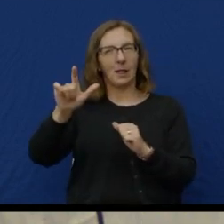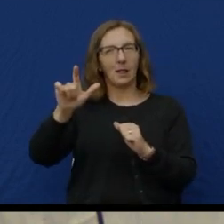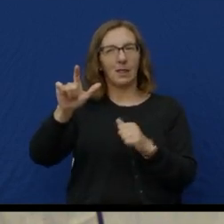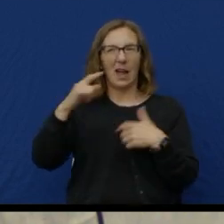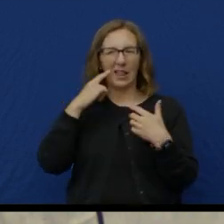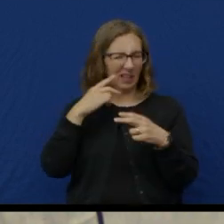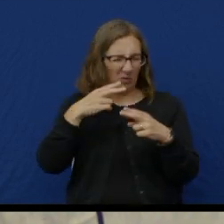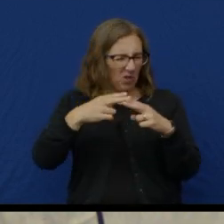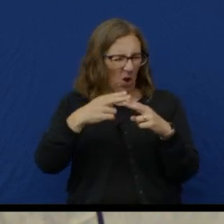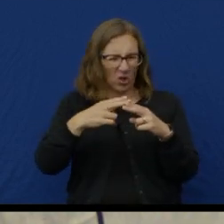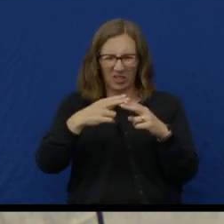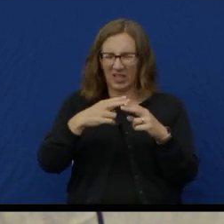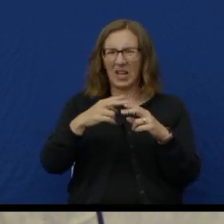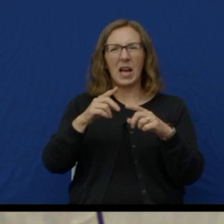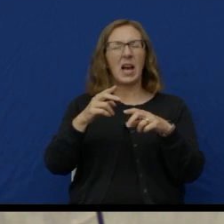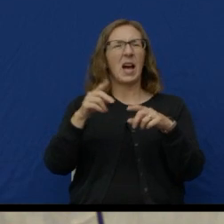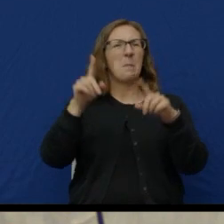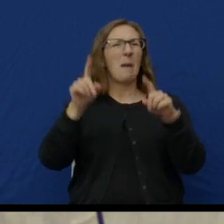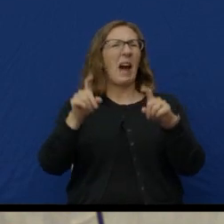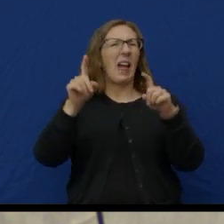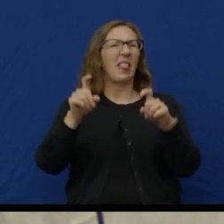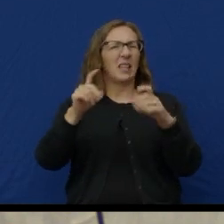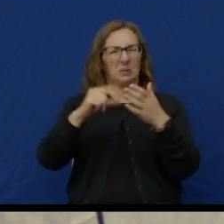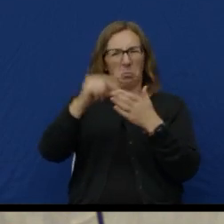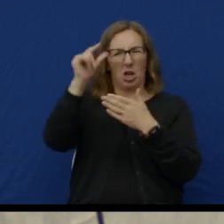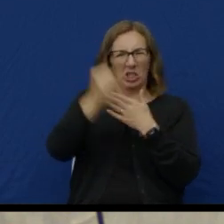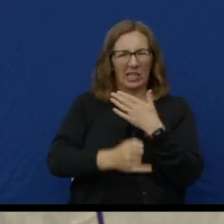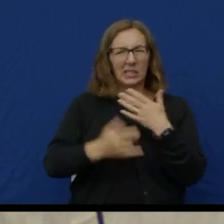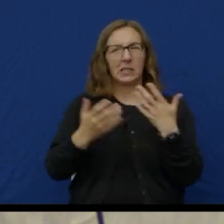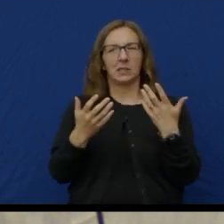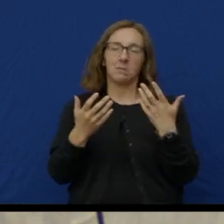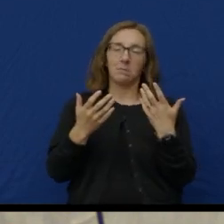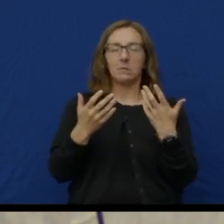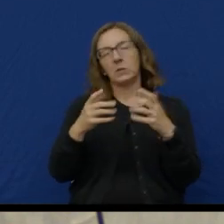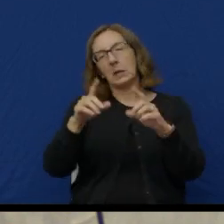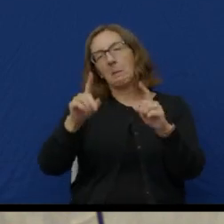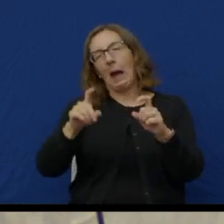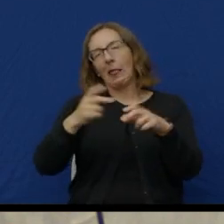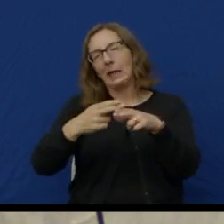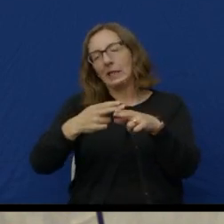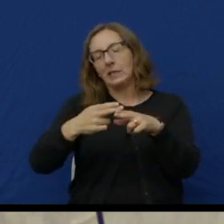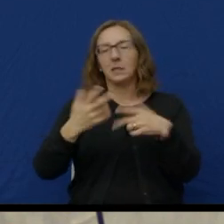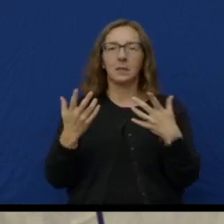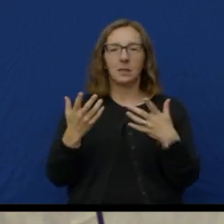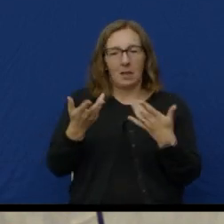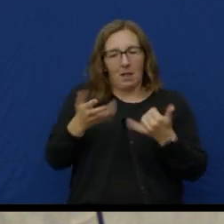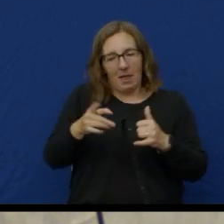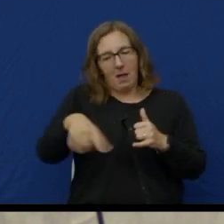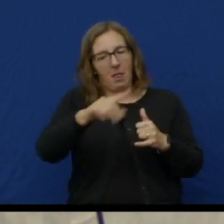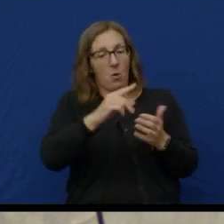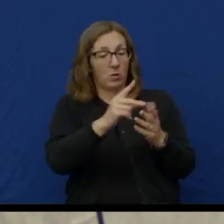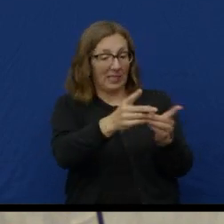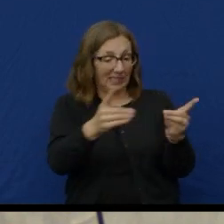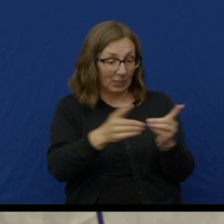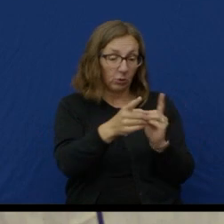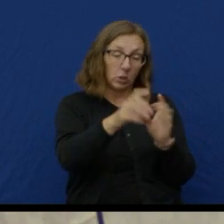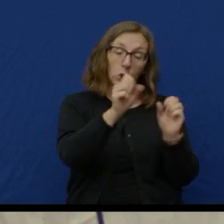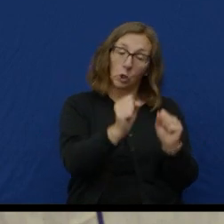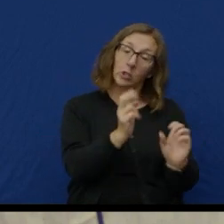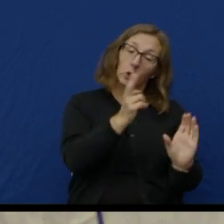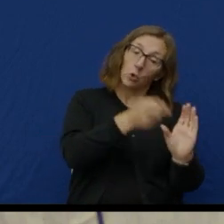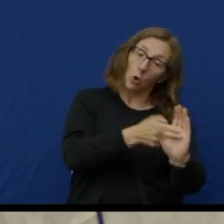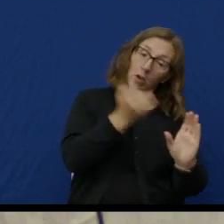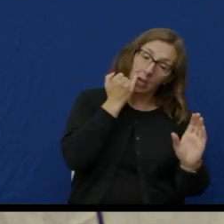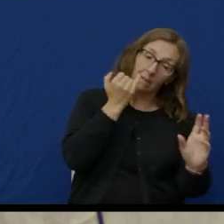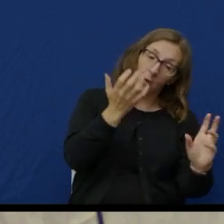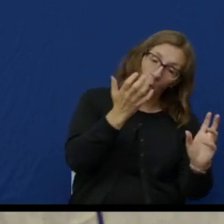technically called a pilot project, but it was a pilot project that allowed districts to opt in sort of a red